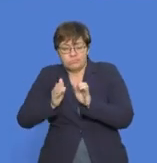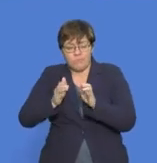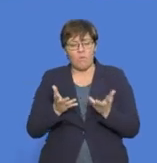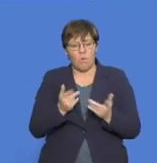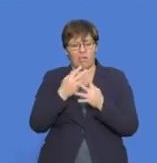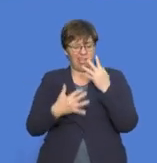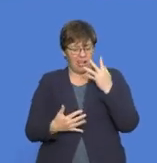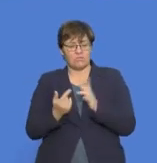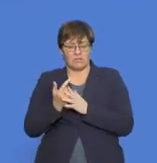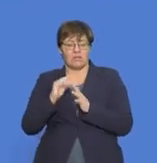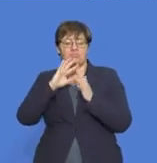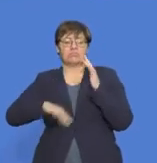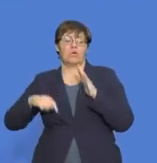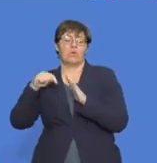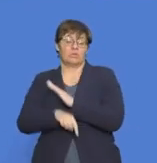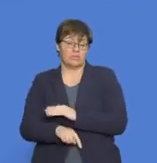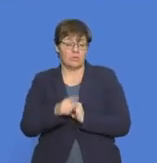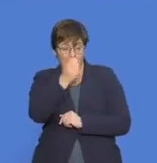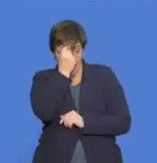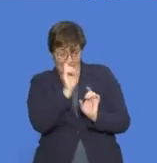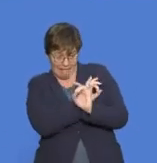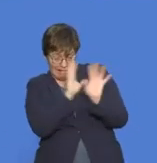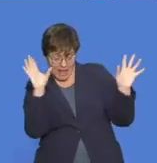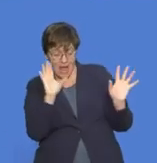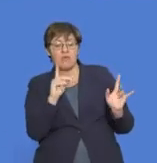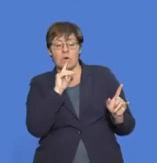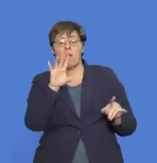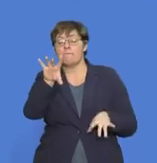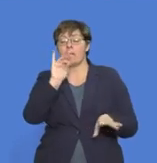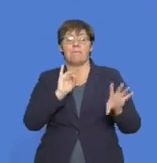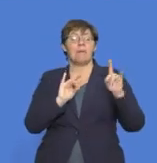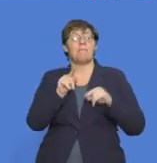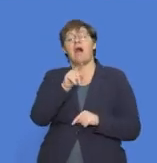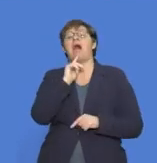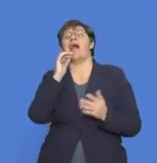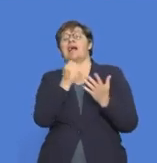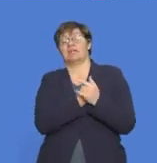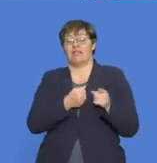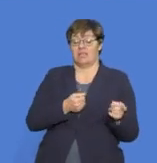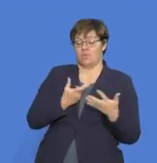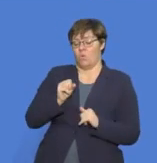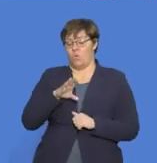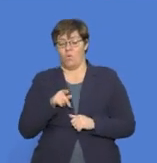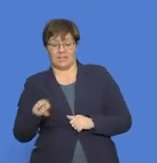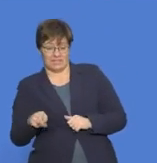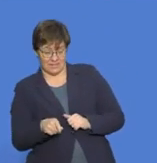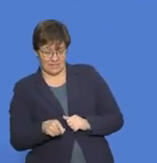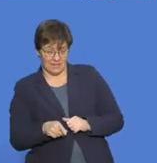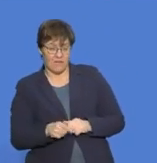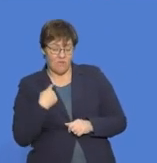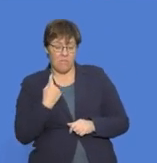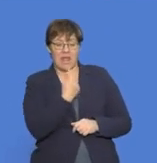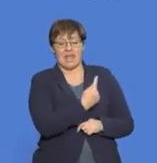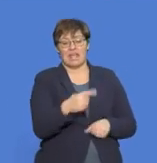transpiration that occurs. And you guys need to be on the ball so that you can actually pick up what you need to get